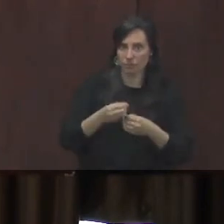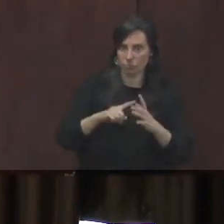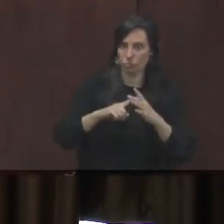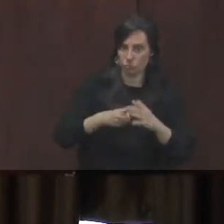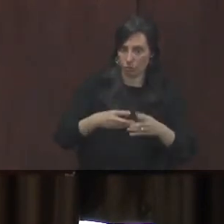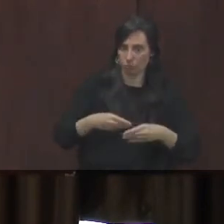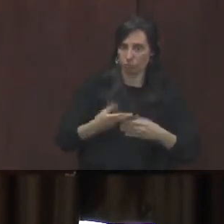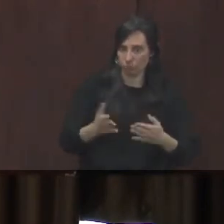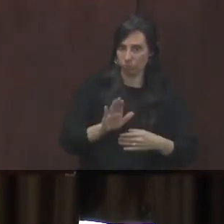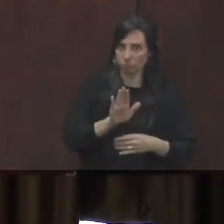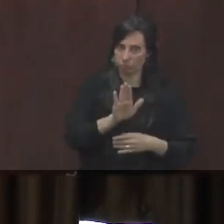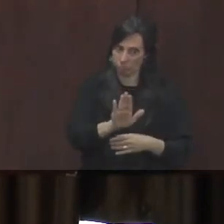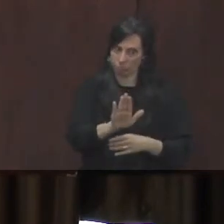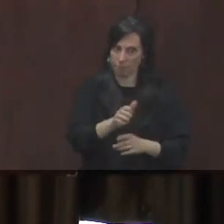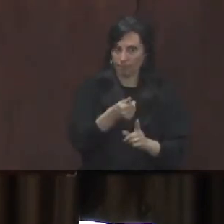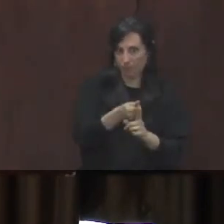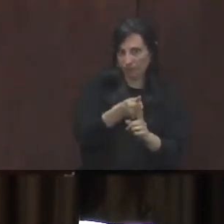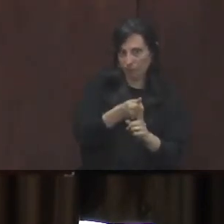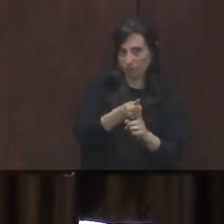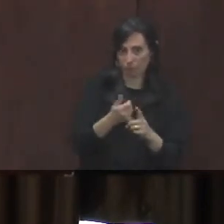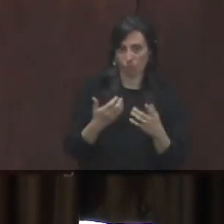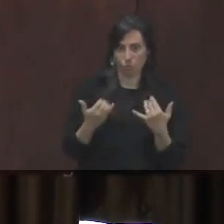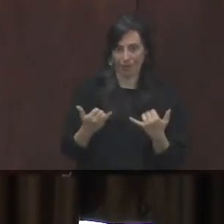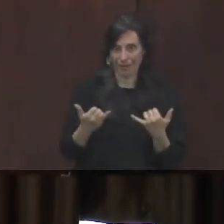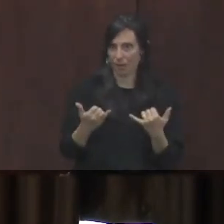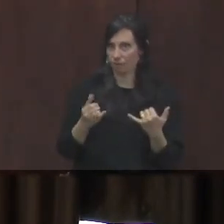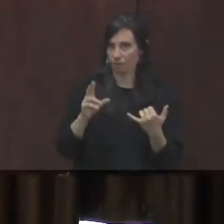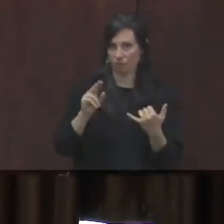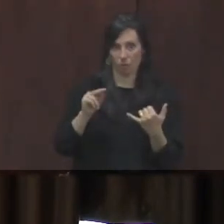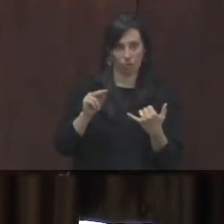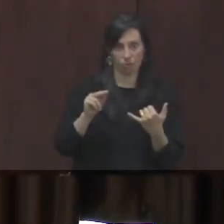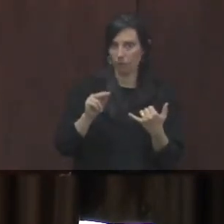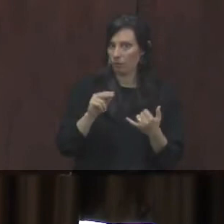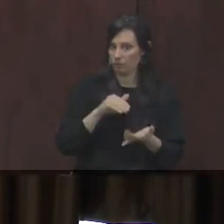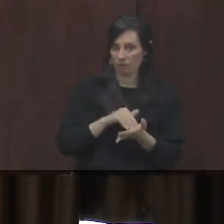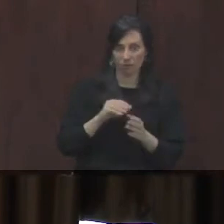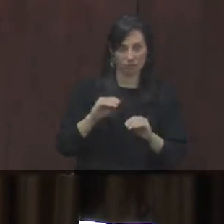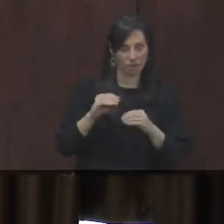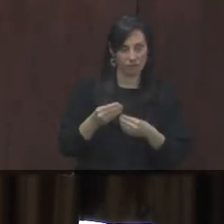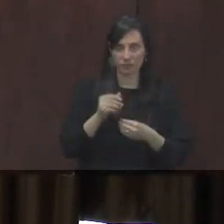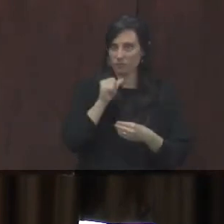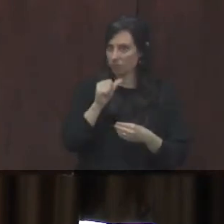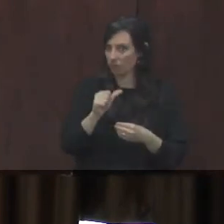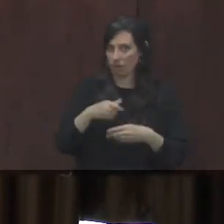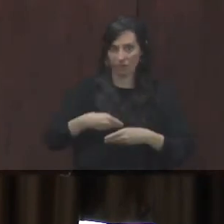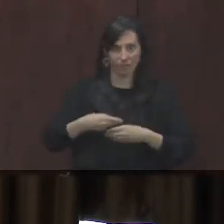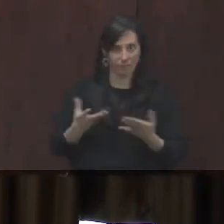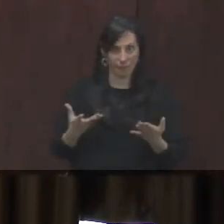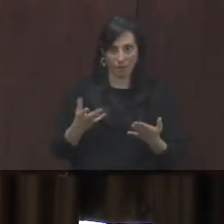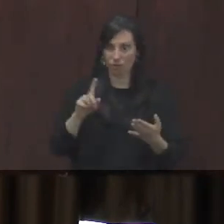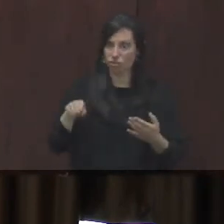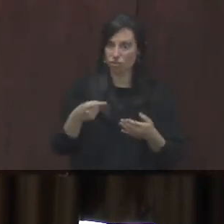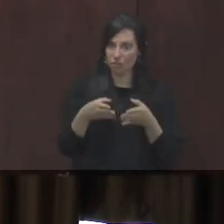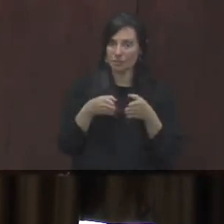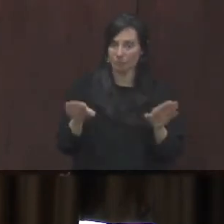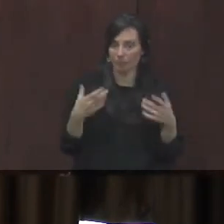charges. But currently, all that burden is on public health. And that, the hospital has resources as well that we'll be able to expand to the community.